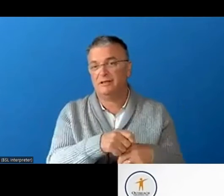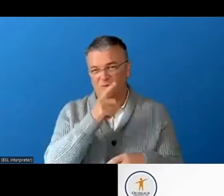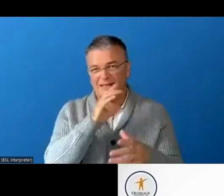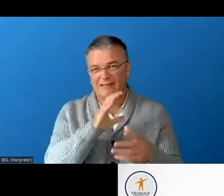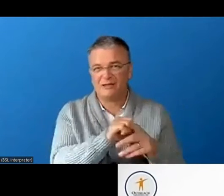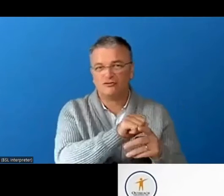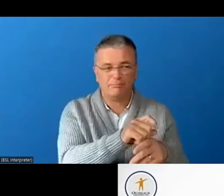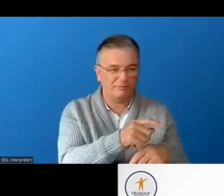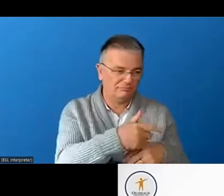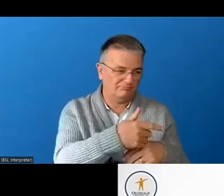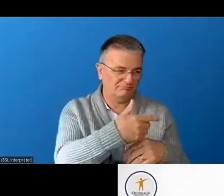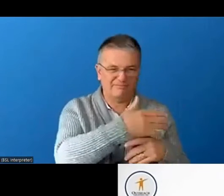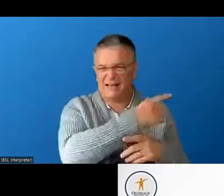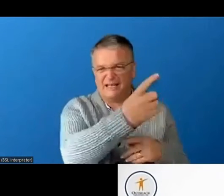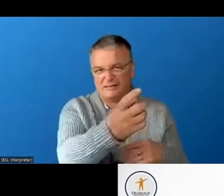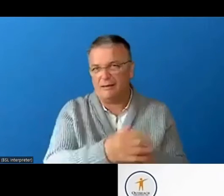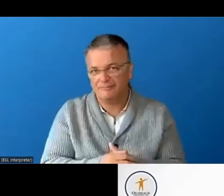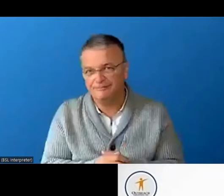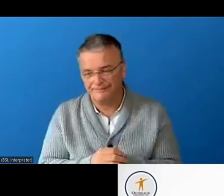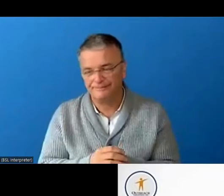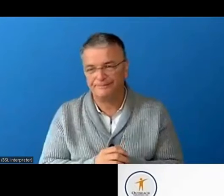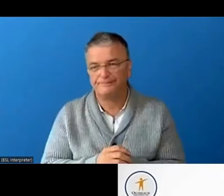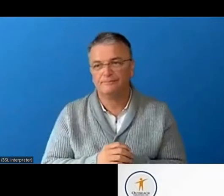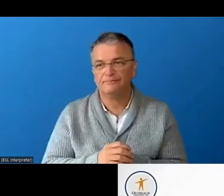up at a later time.